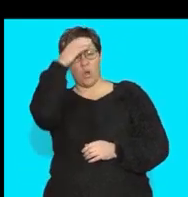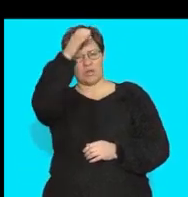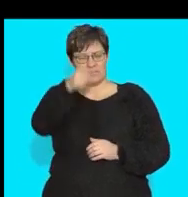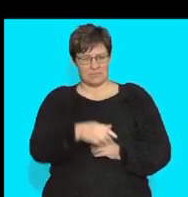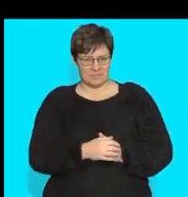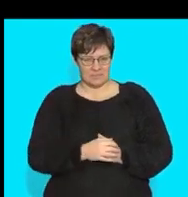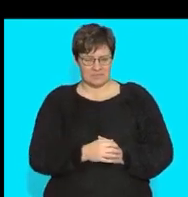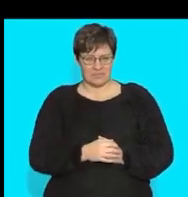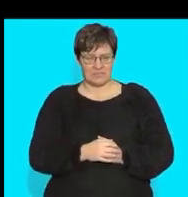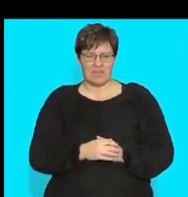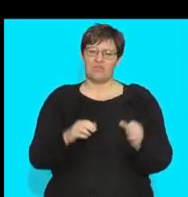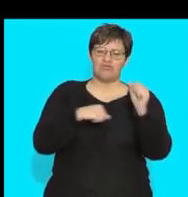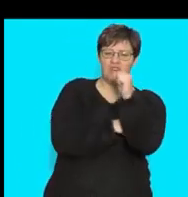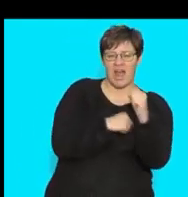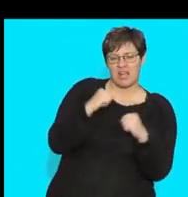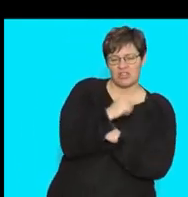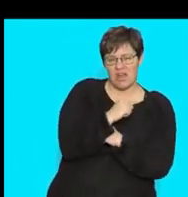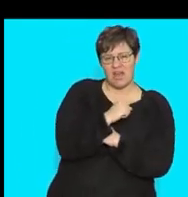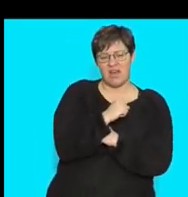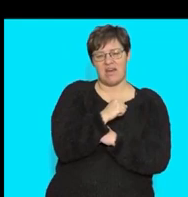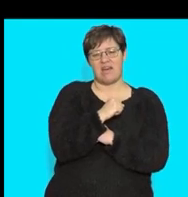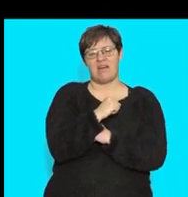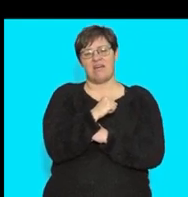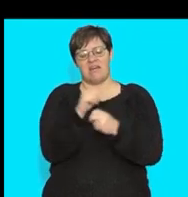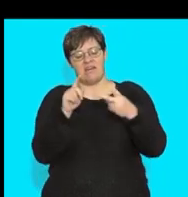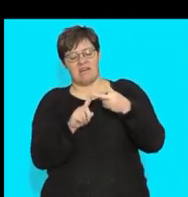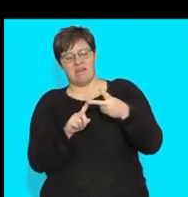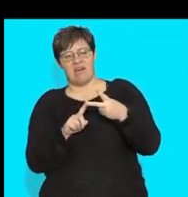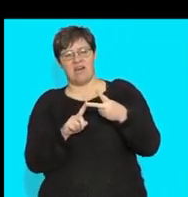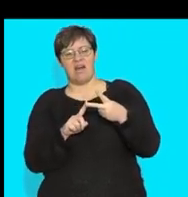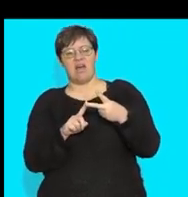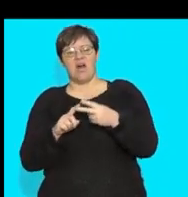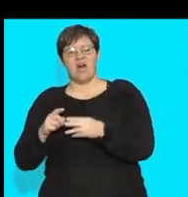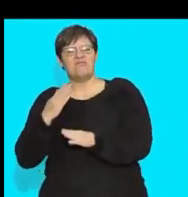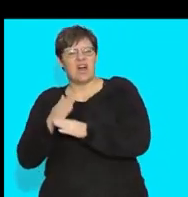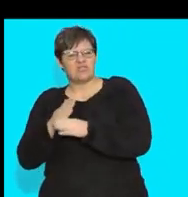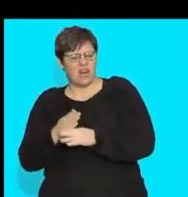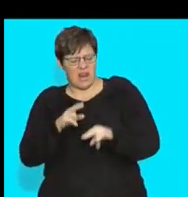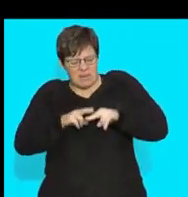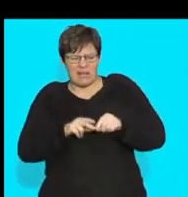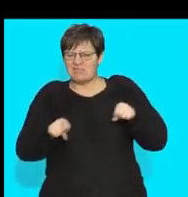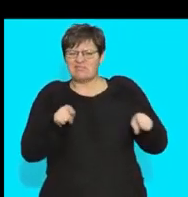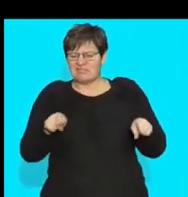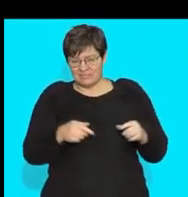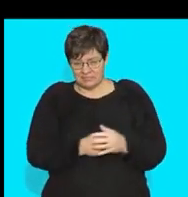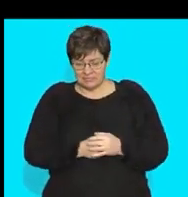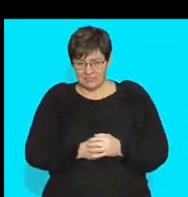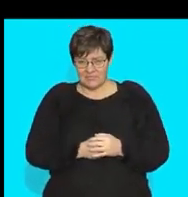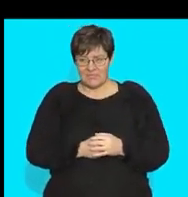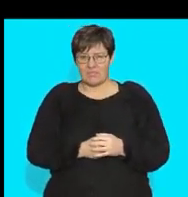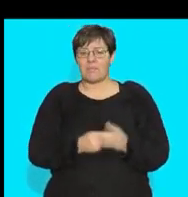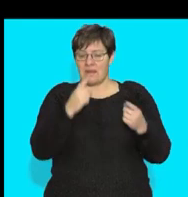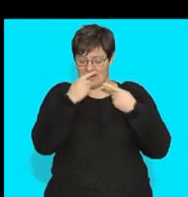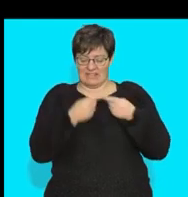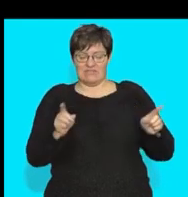concept of structure versus function, here we're going to see that there